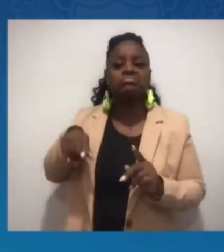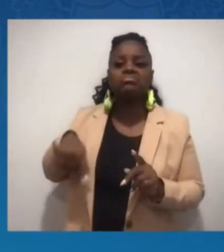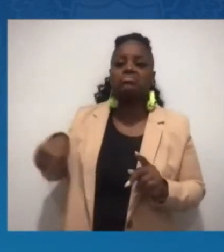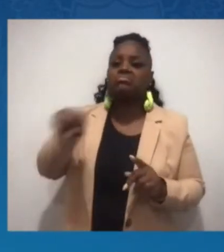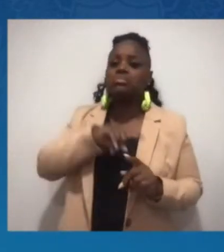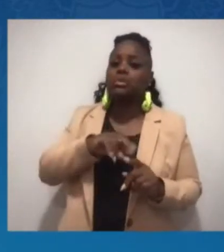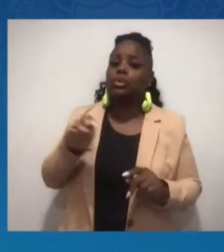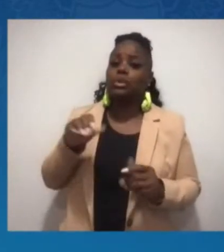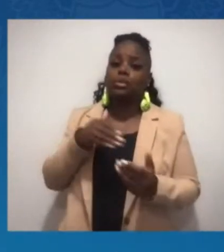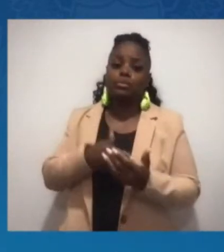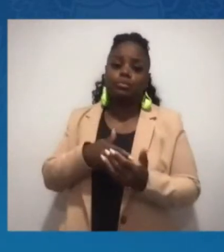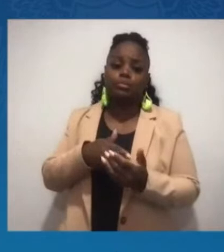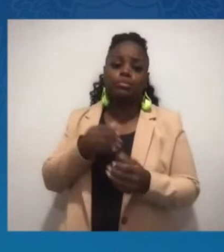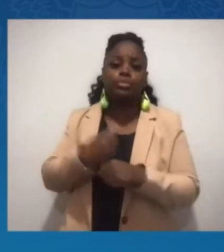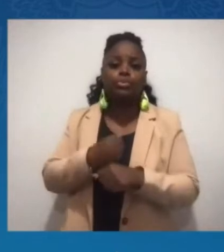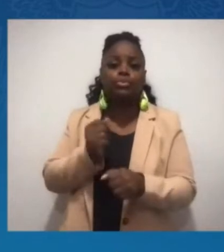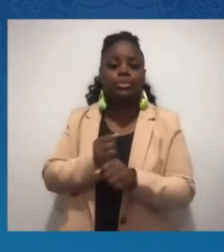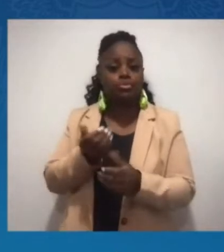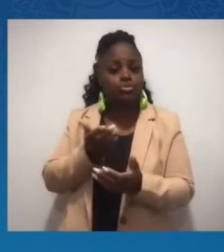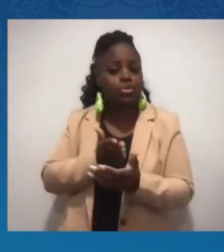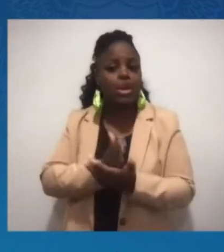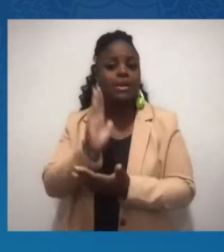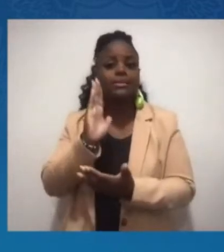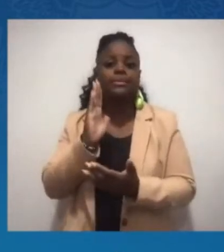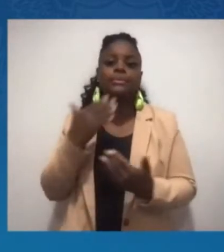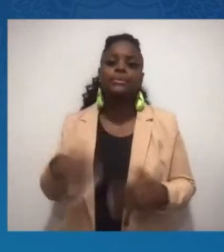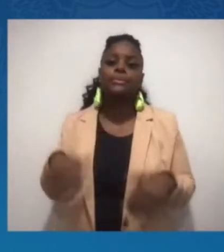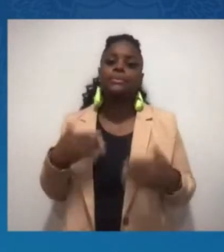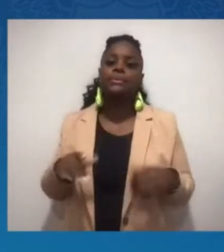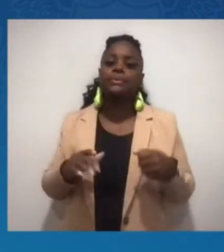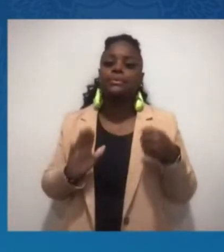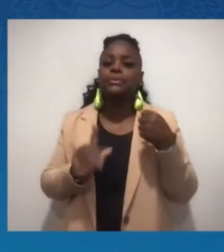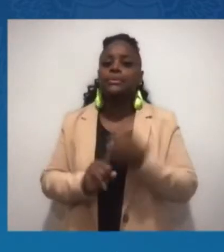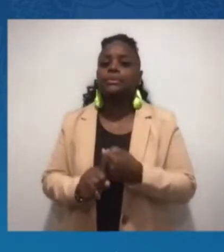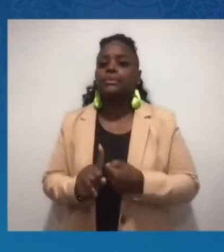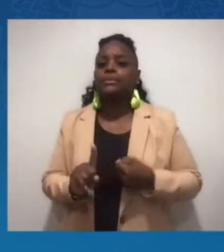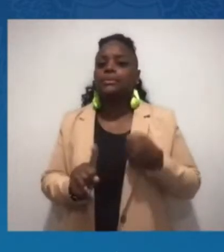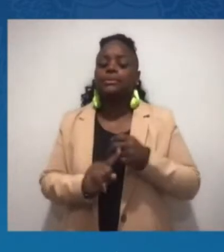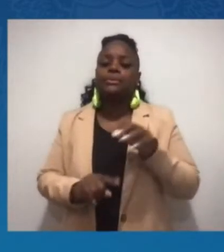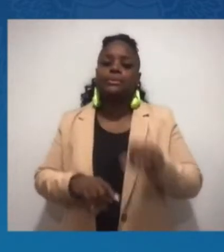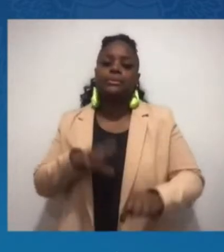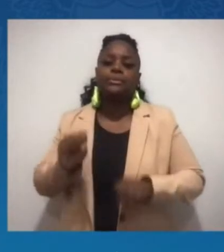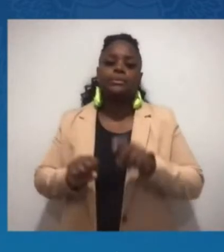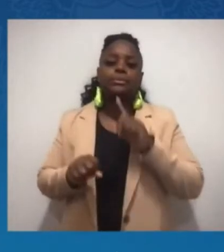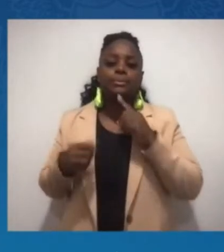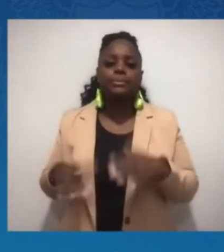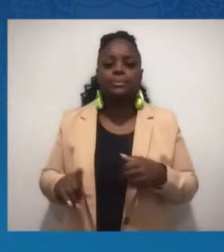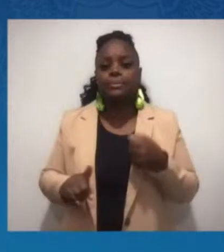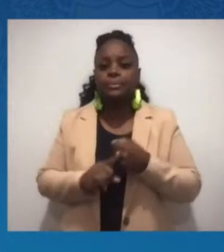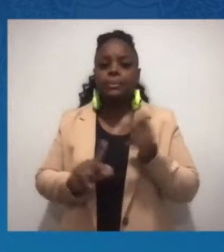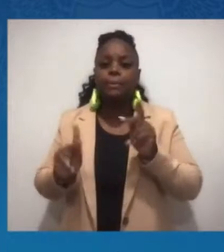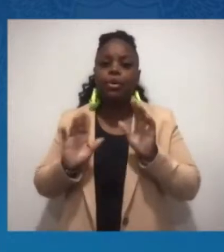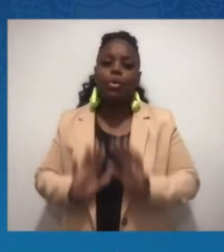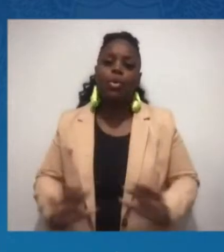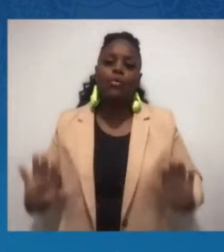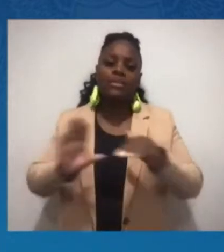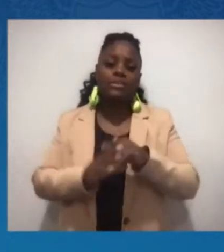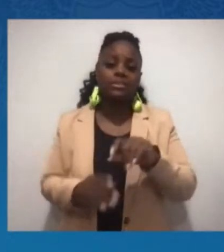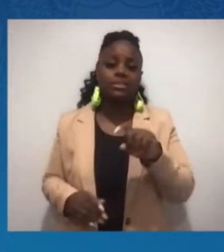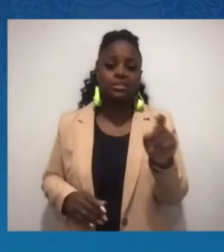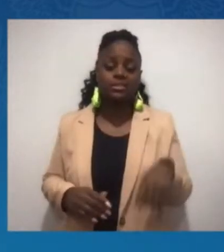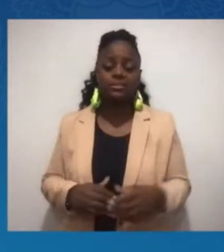very close to home. For years, the extremist Texas GOP legislators have passed some of the most horrific bans in the